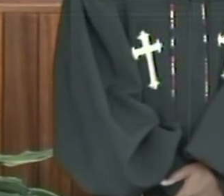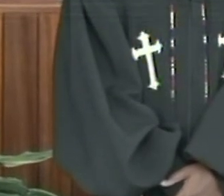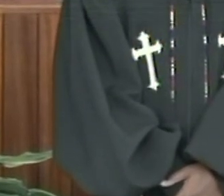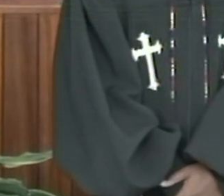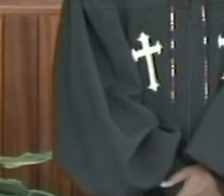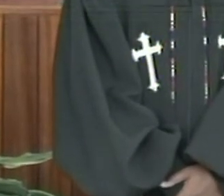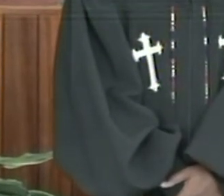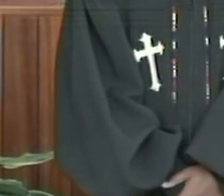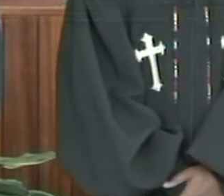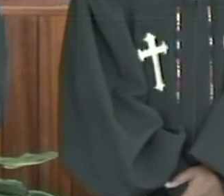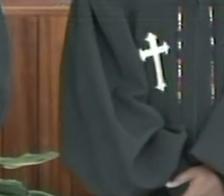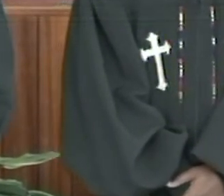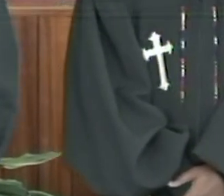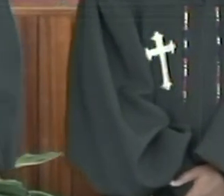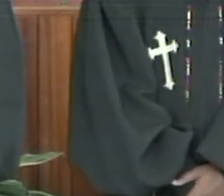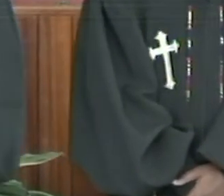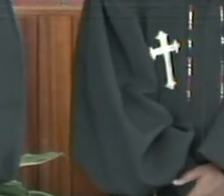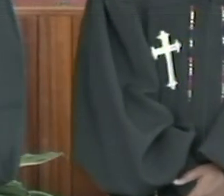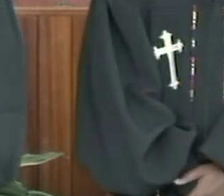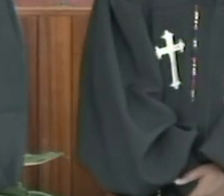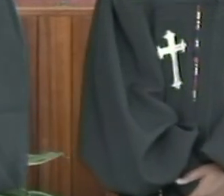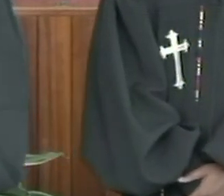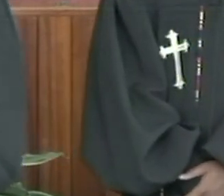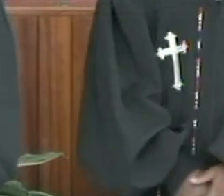Have your way, oh God.